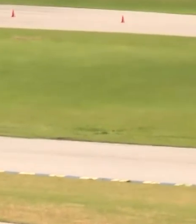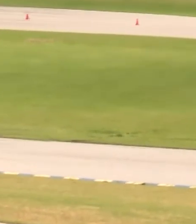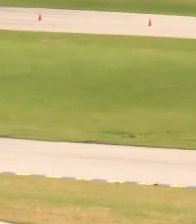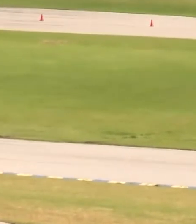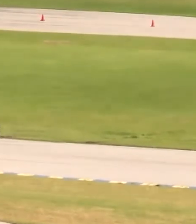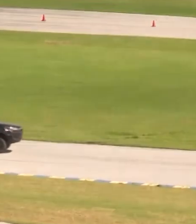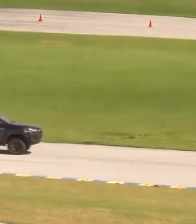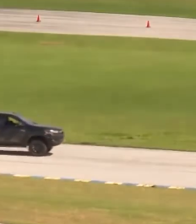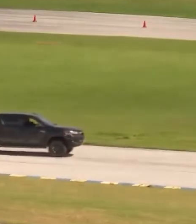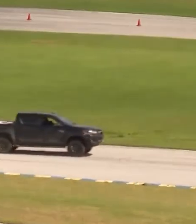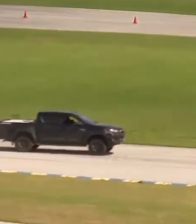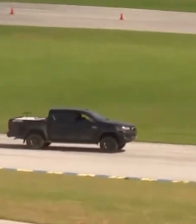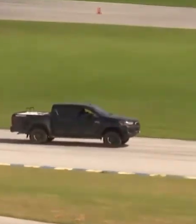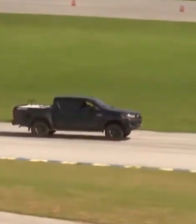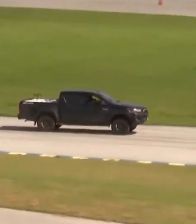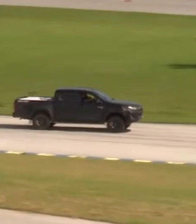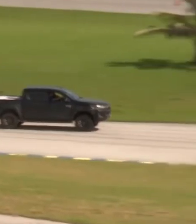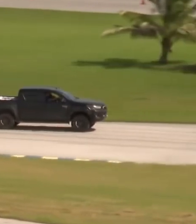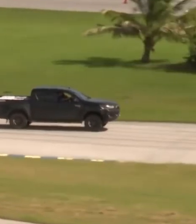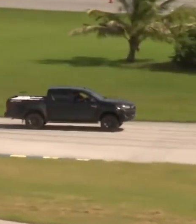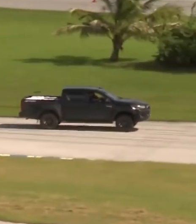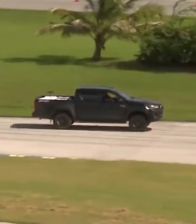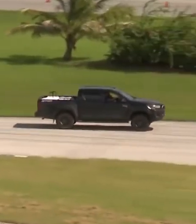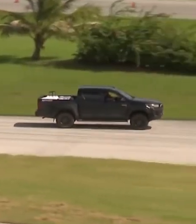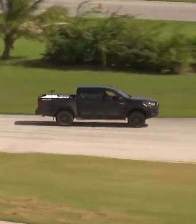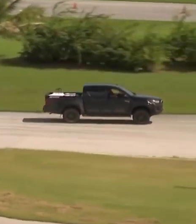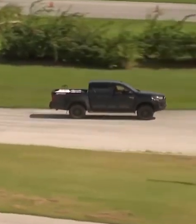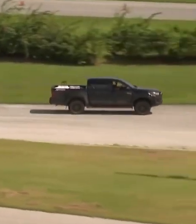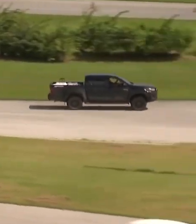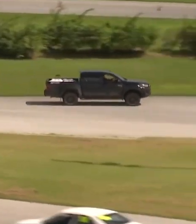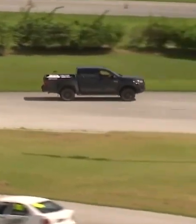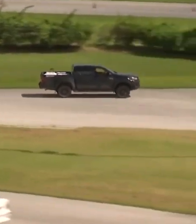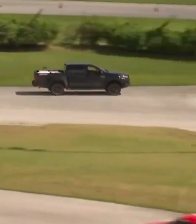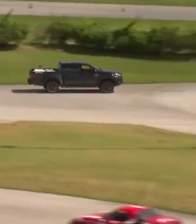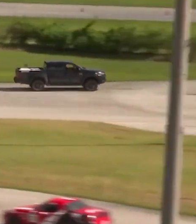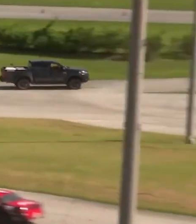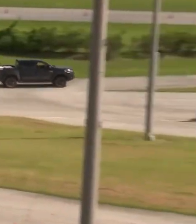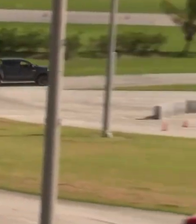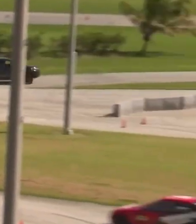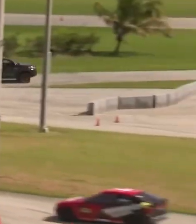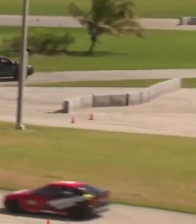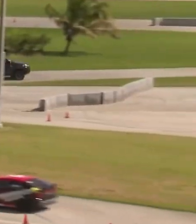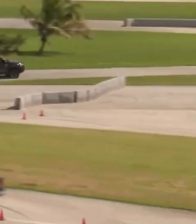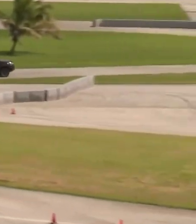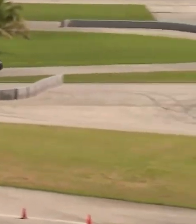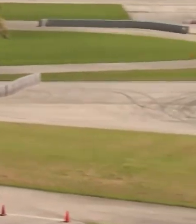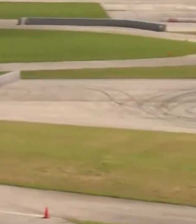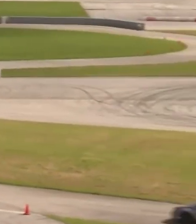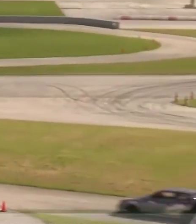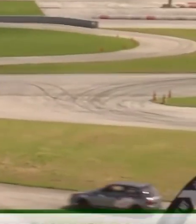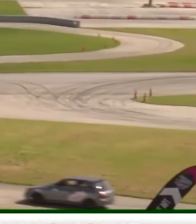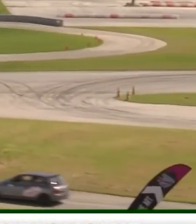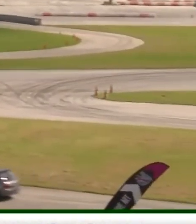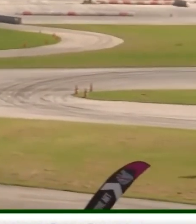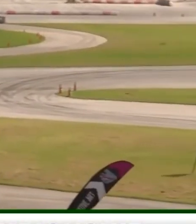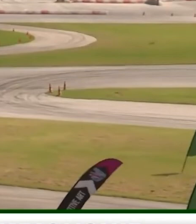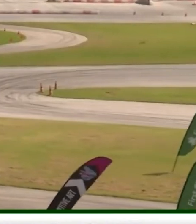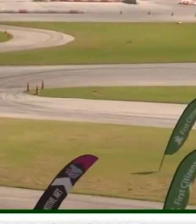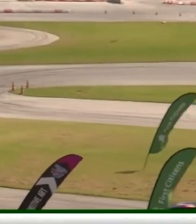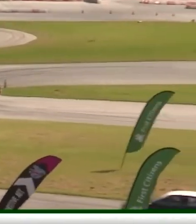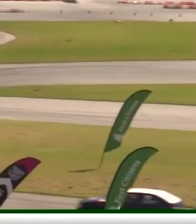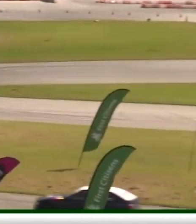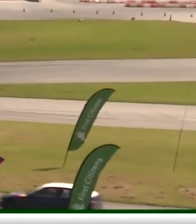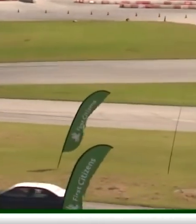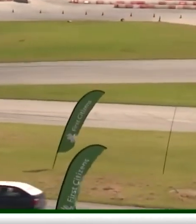Drivers from the Turks and Caicos Islands, Trinidad and Tobago, Jamaica and the United Kingdom joining the local boys for